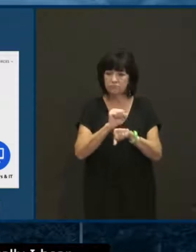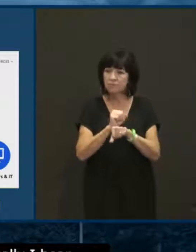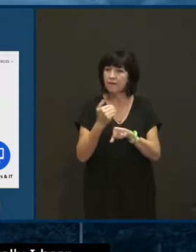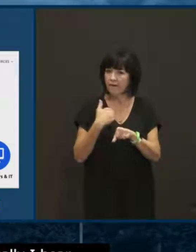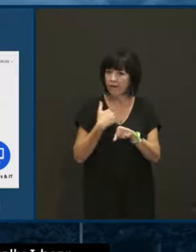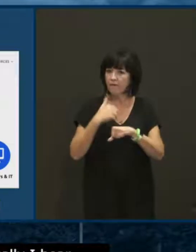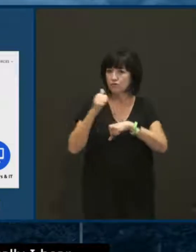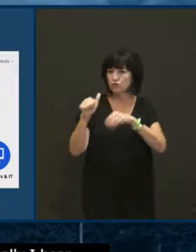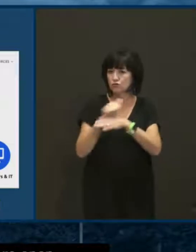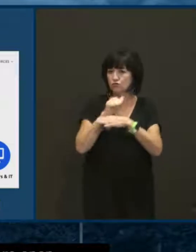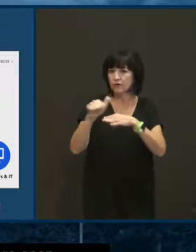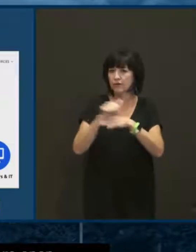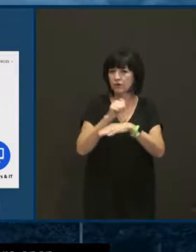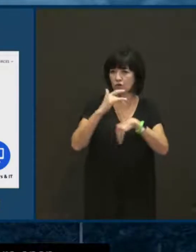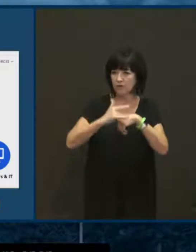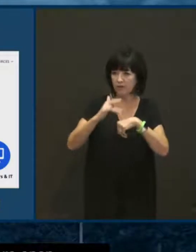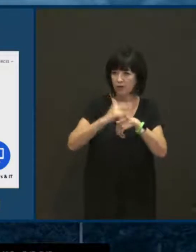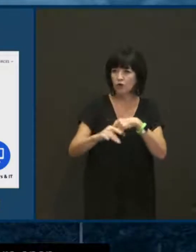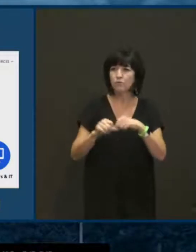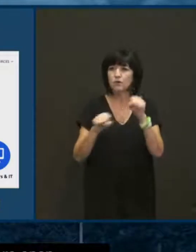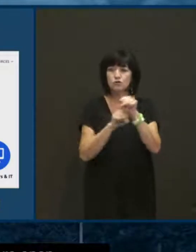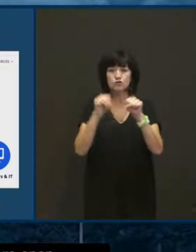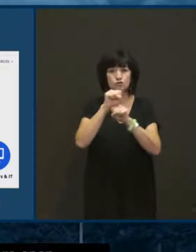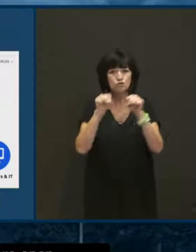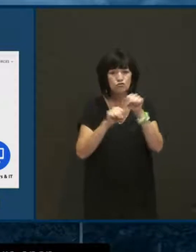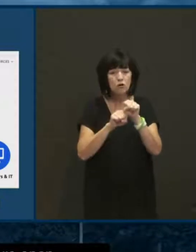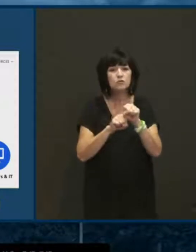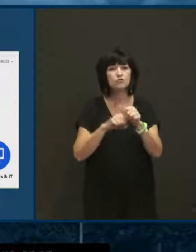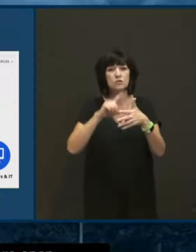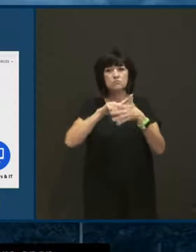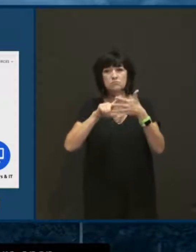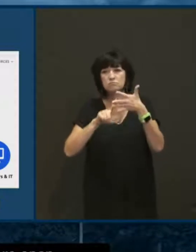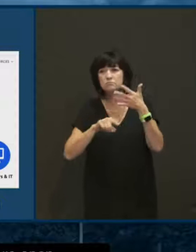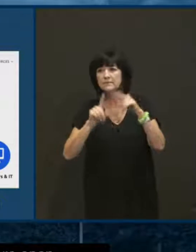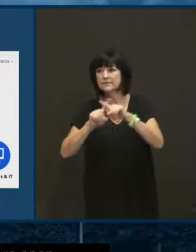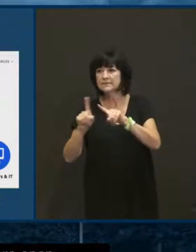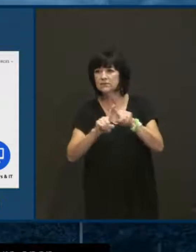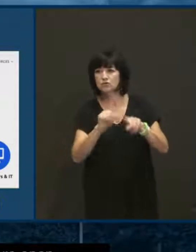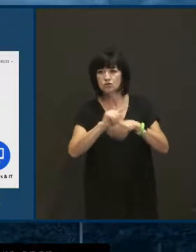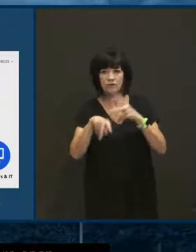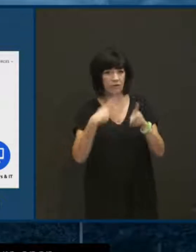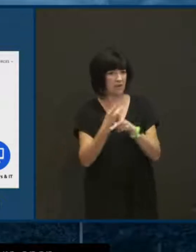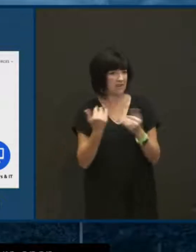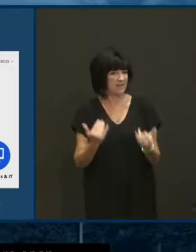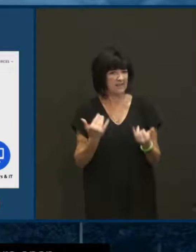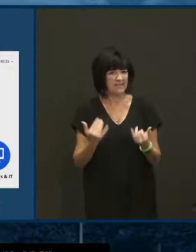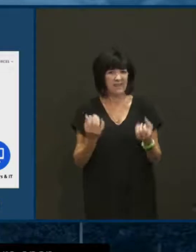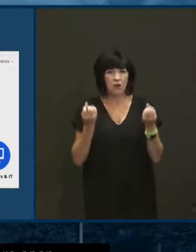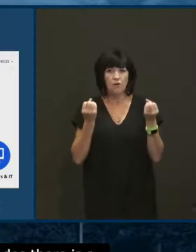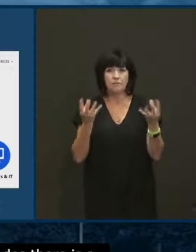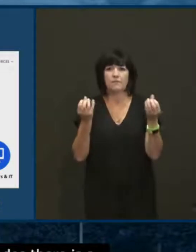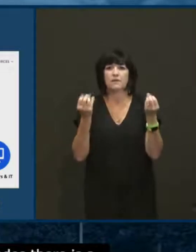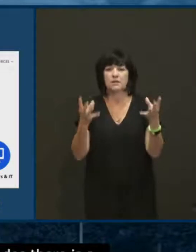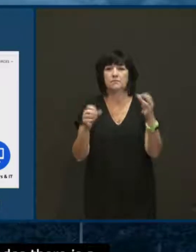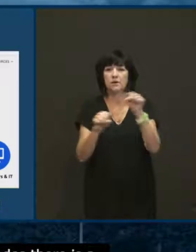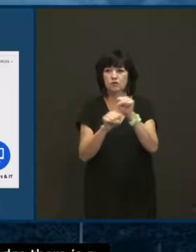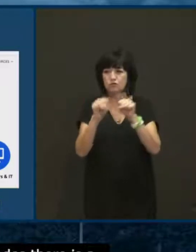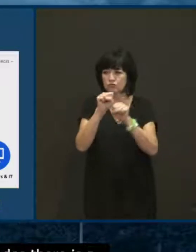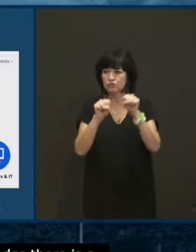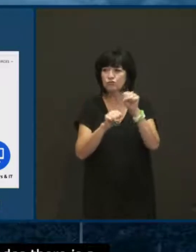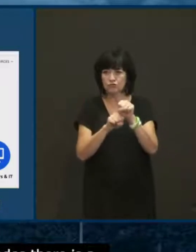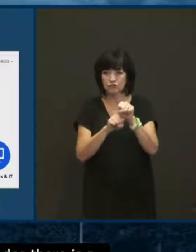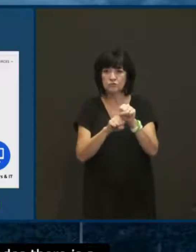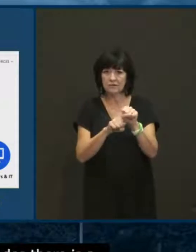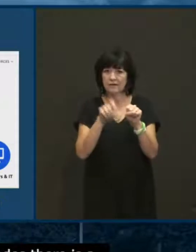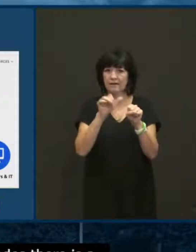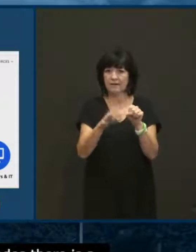healthcare, in the construction and trades, where there's a lot of construction going on out there. It was a sector